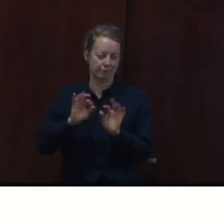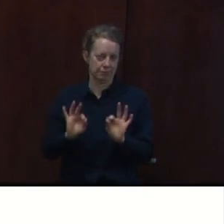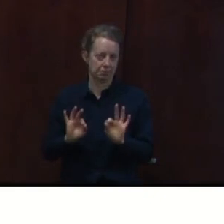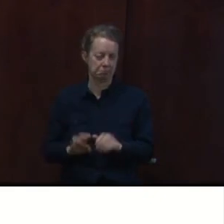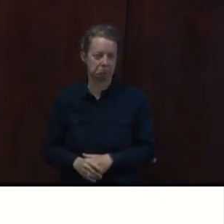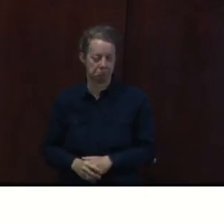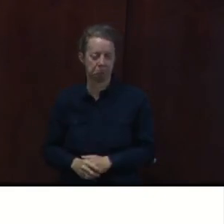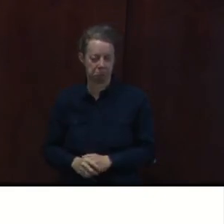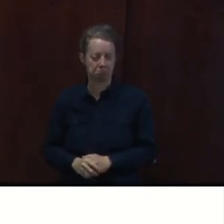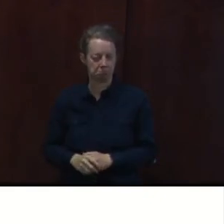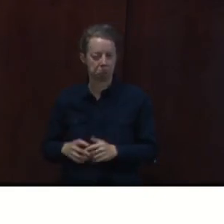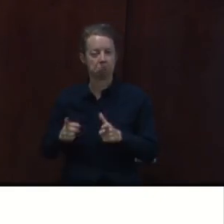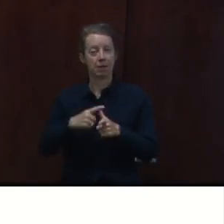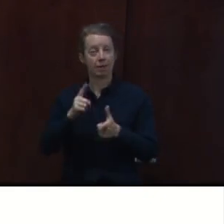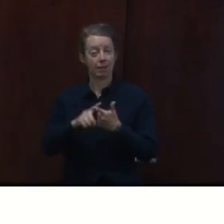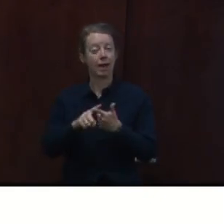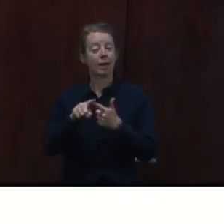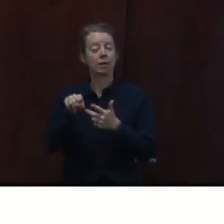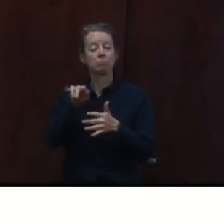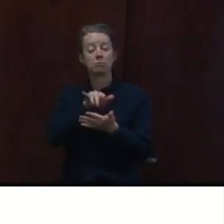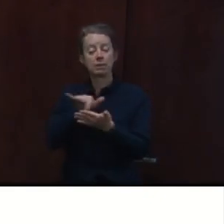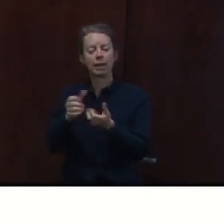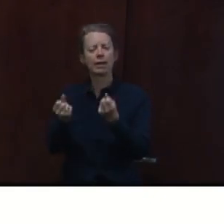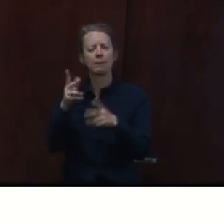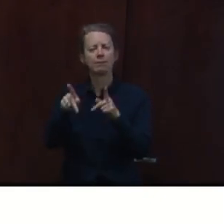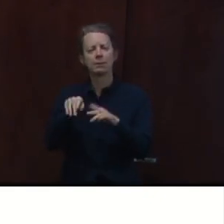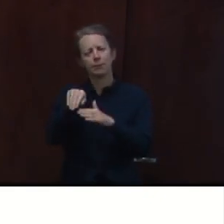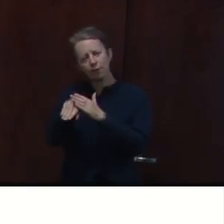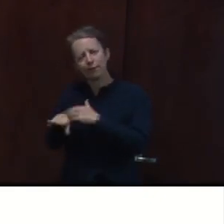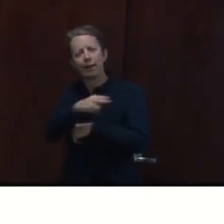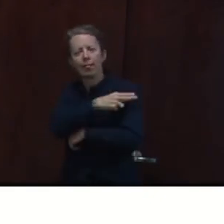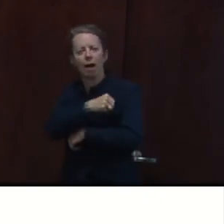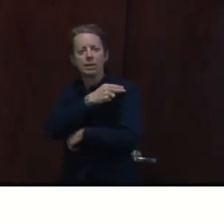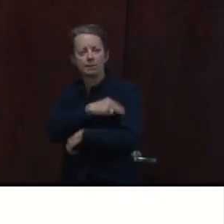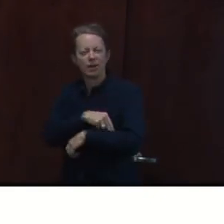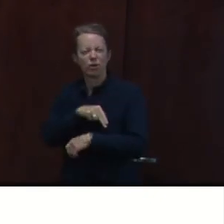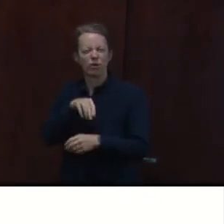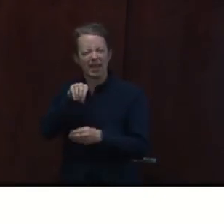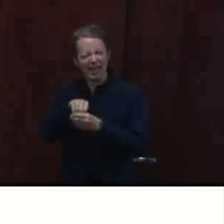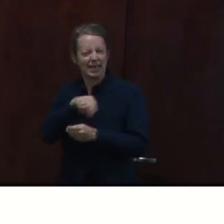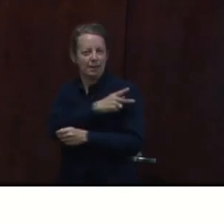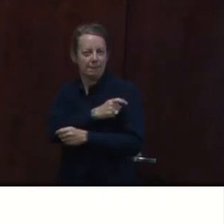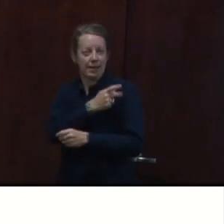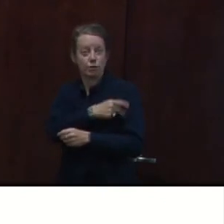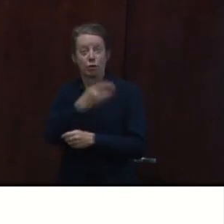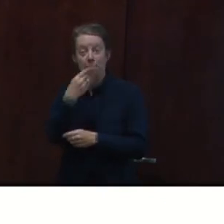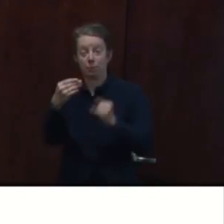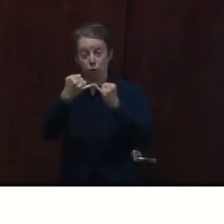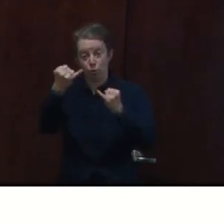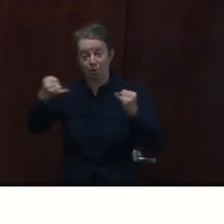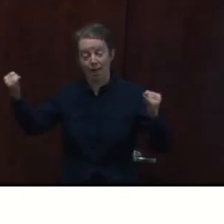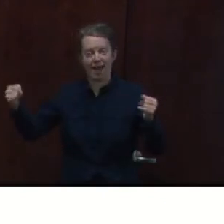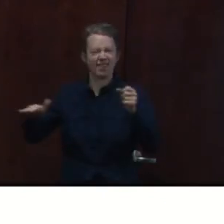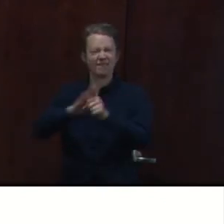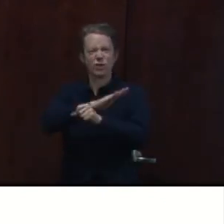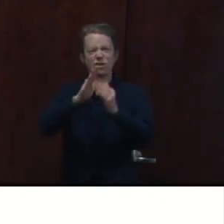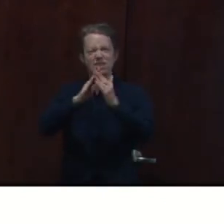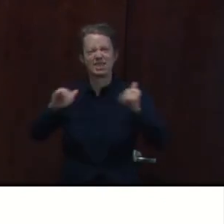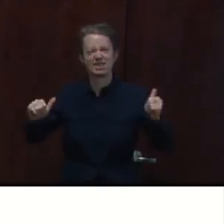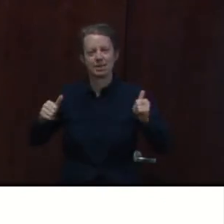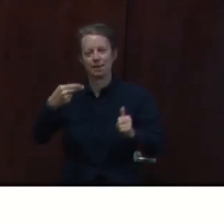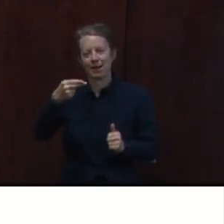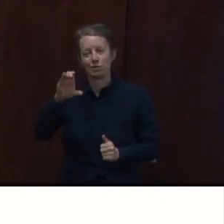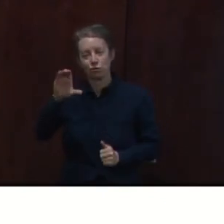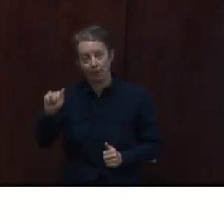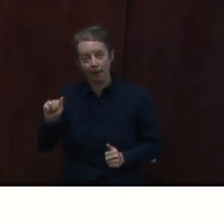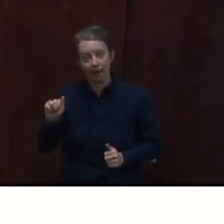And then when we look at the hospitalizations, and this is the inpatient census, the blue line is system-wide for HCA, and